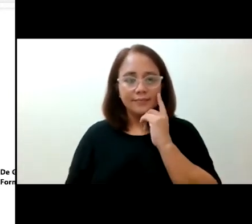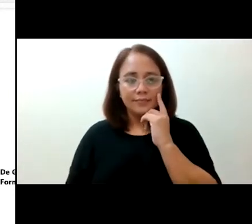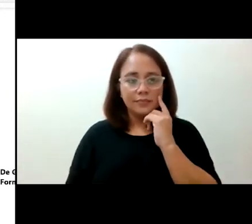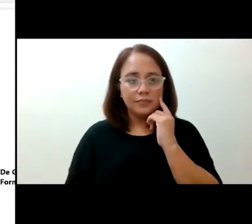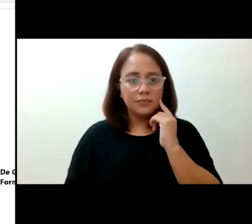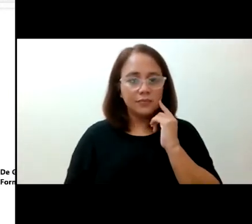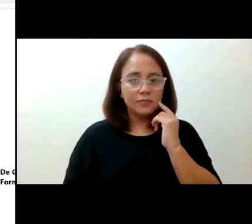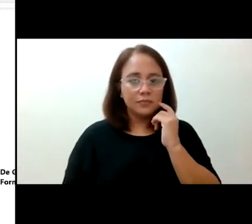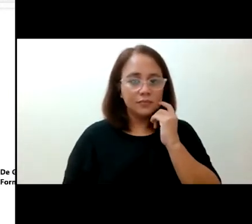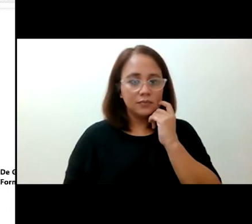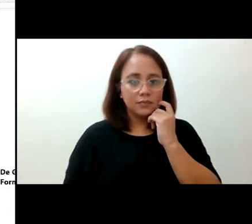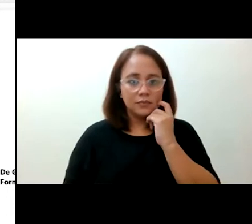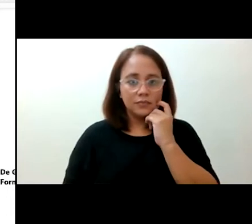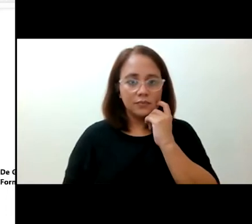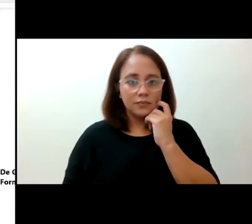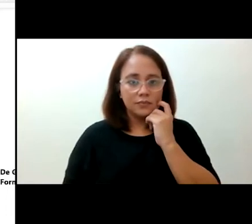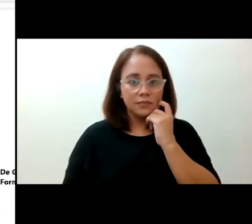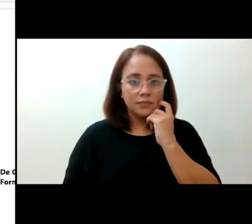okay,